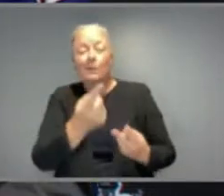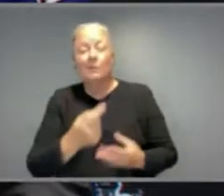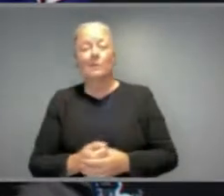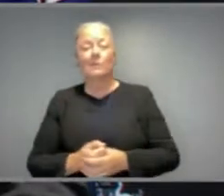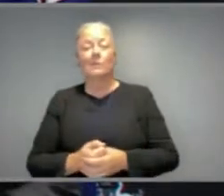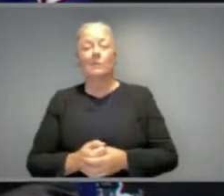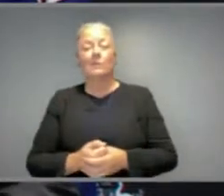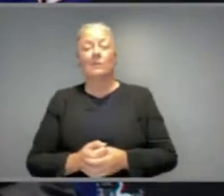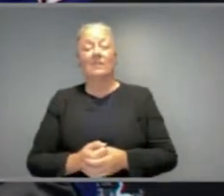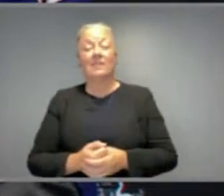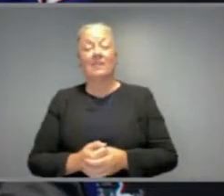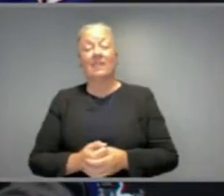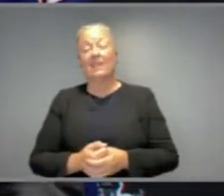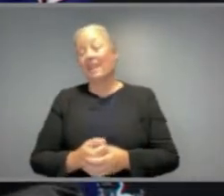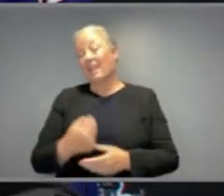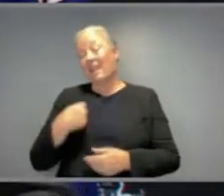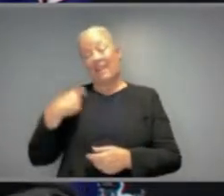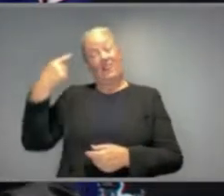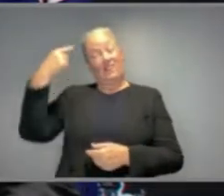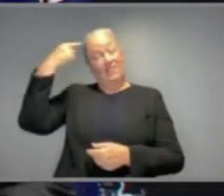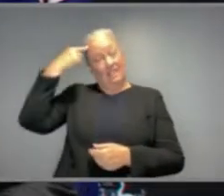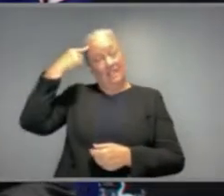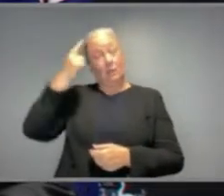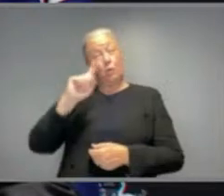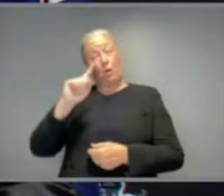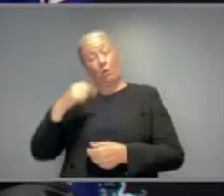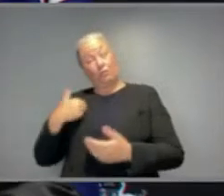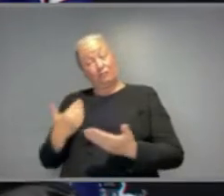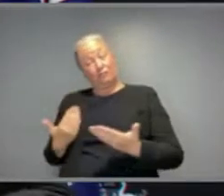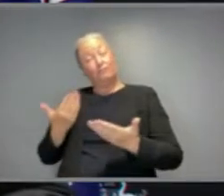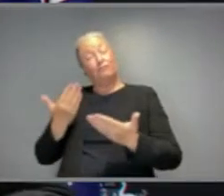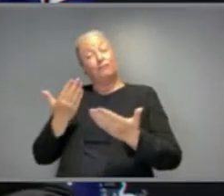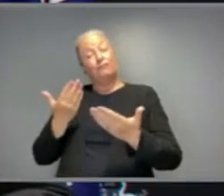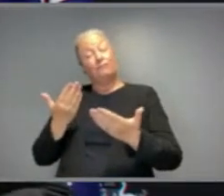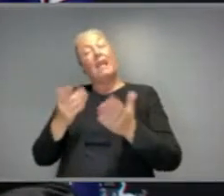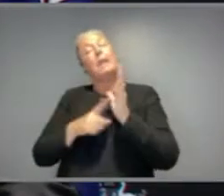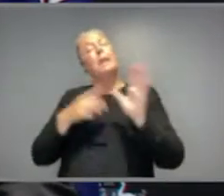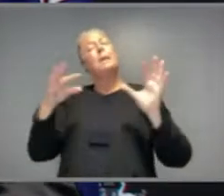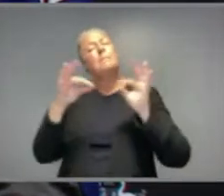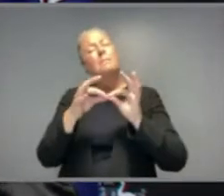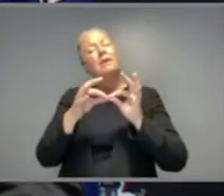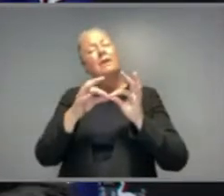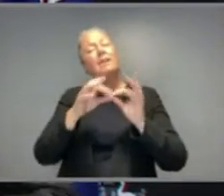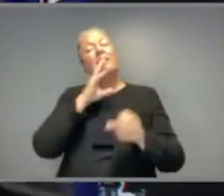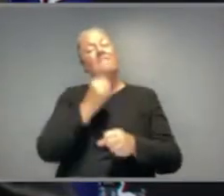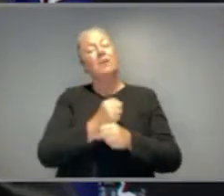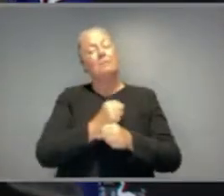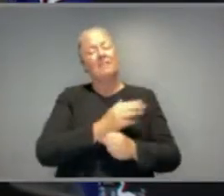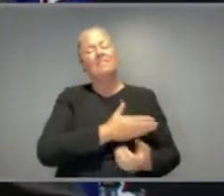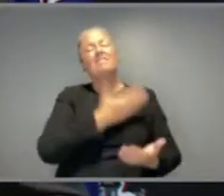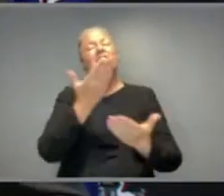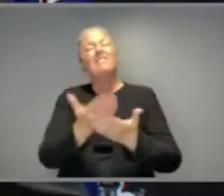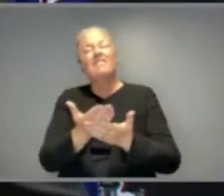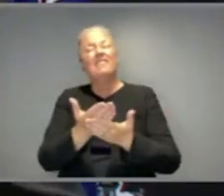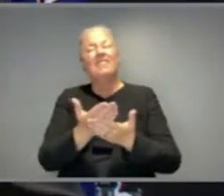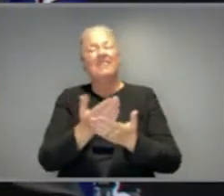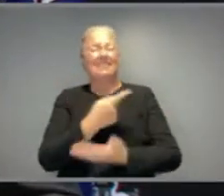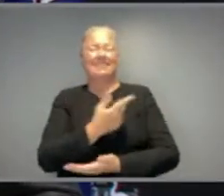I think the proposal that has been put forward by the Labor Party and Mr Albanese is a vote of no confidence in